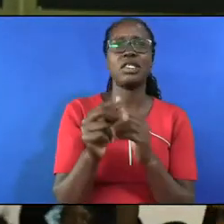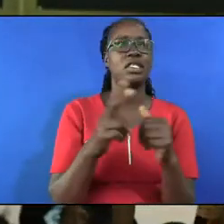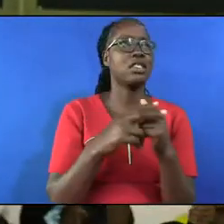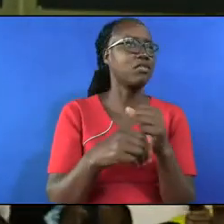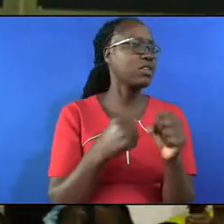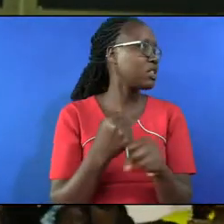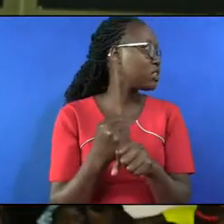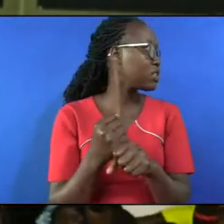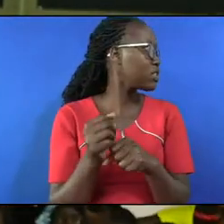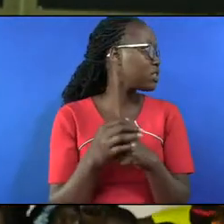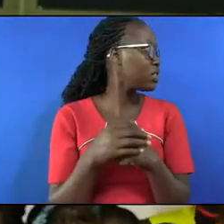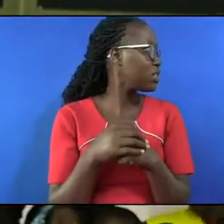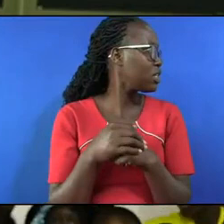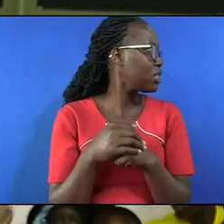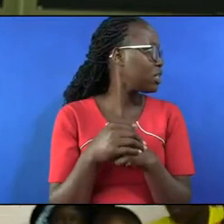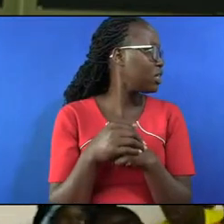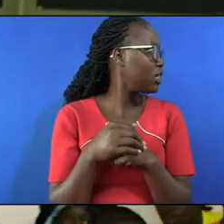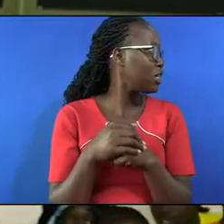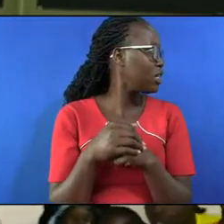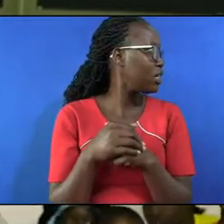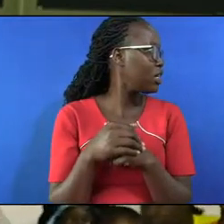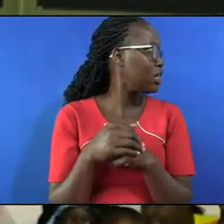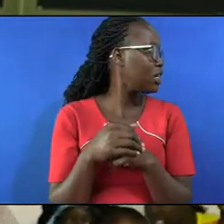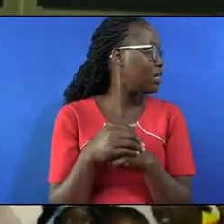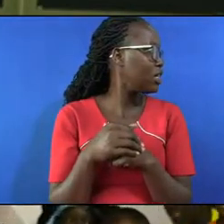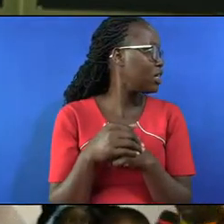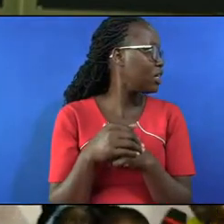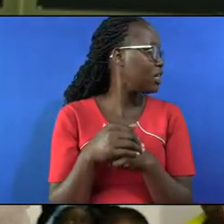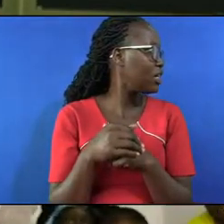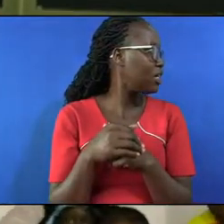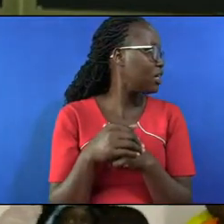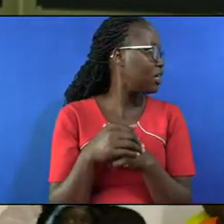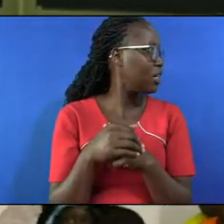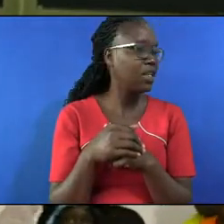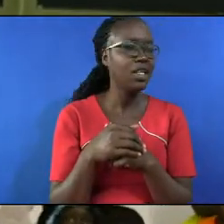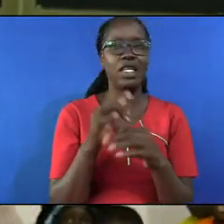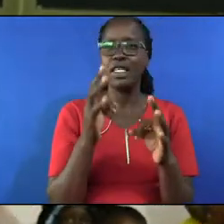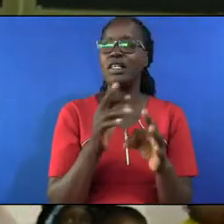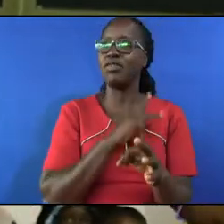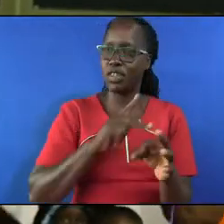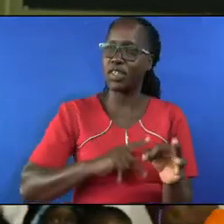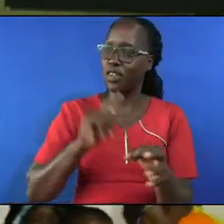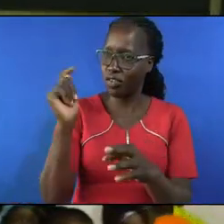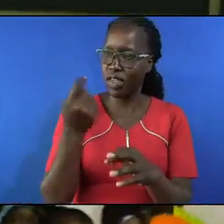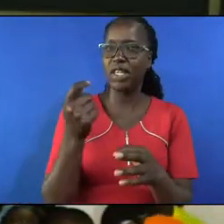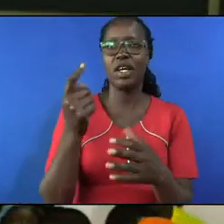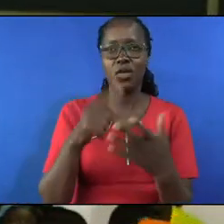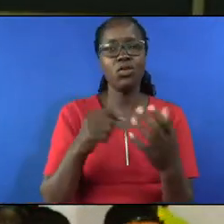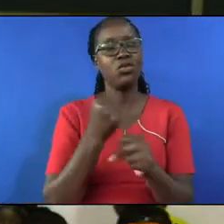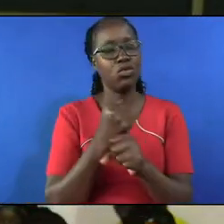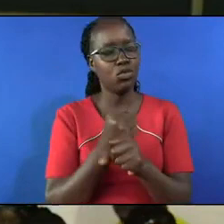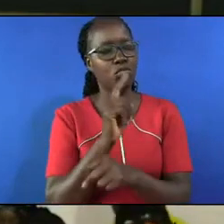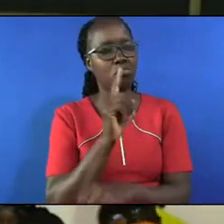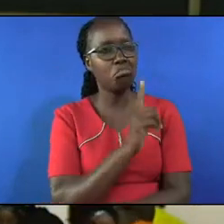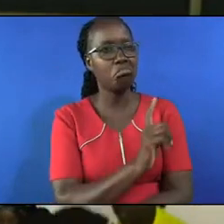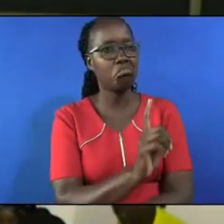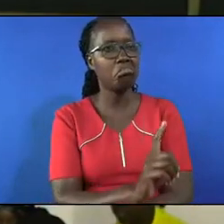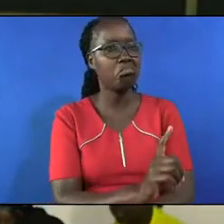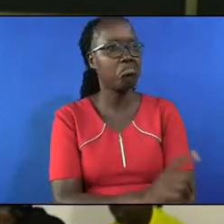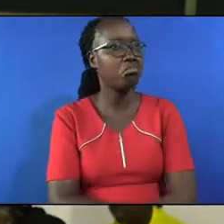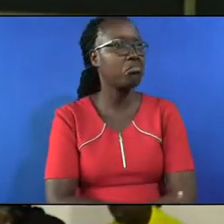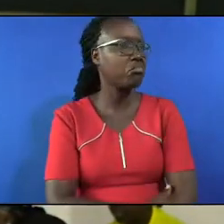Are you 7 years old? Are you sure? Okay, yes, tell us. If you were the king of Kenya, what will you do?